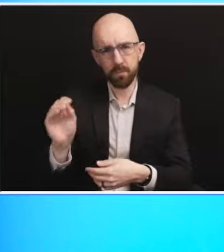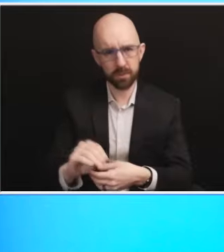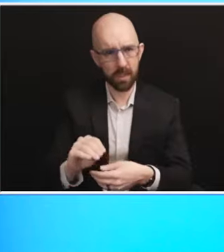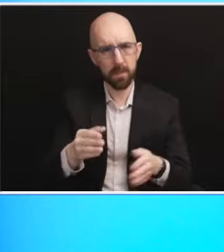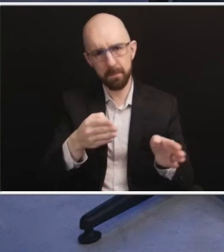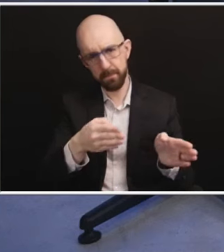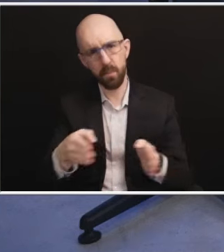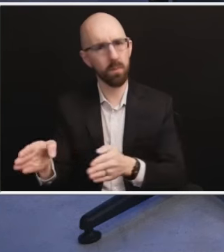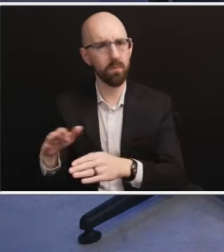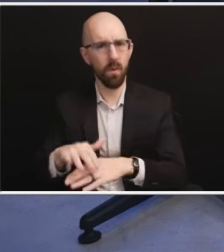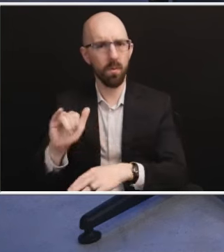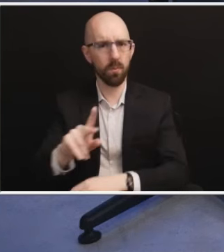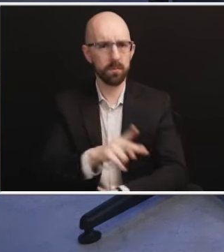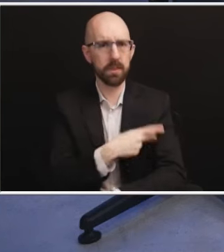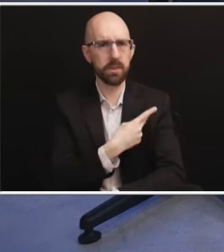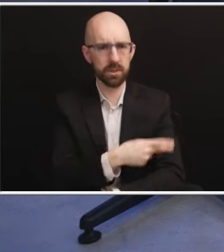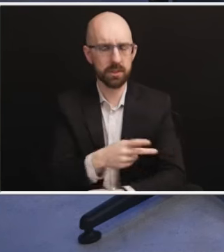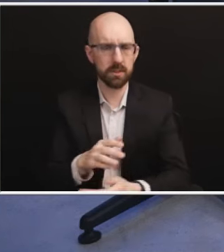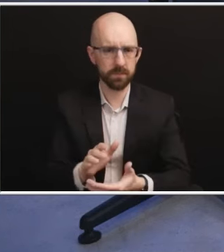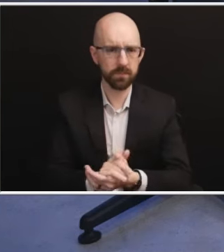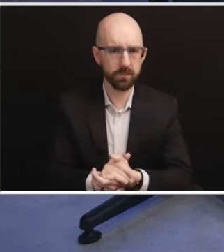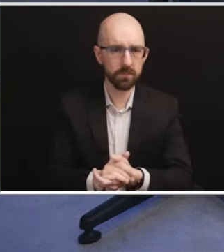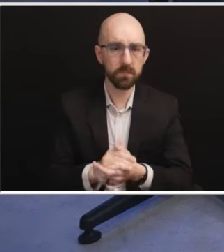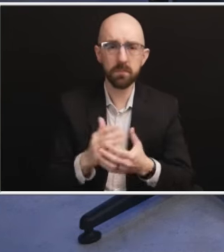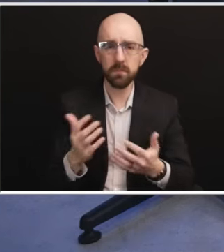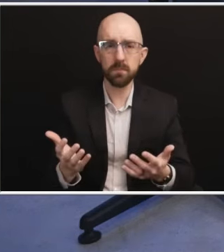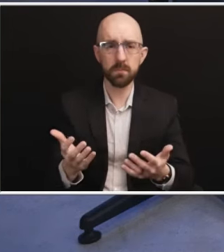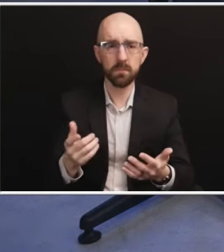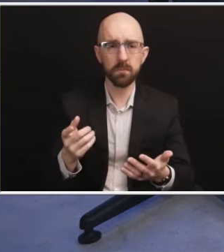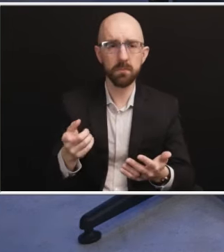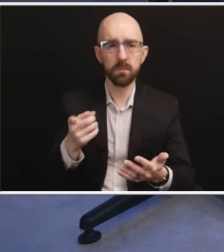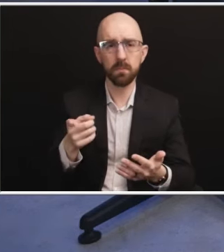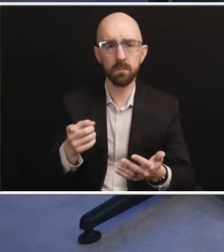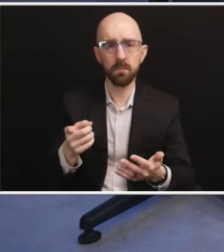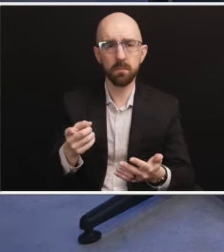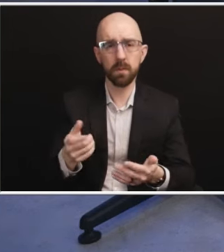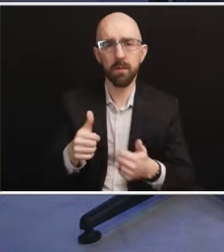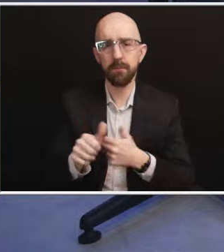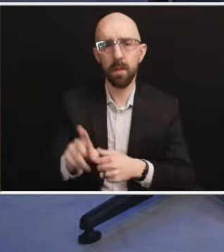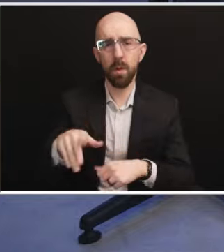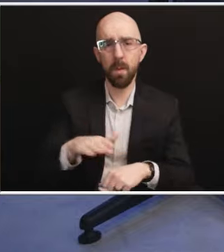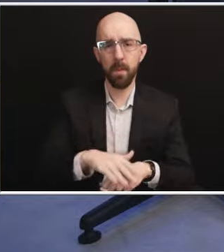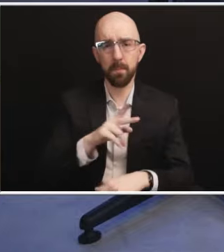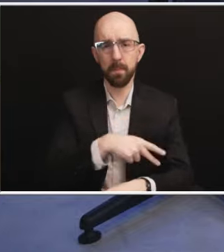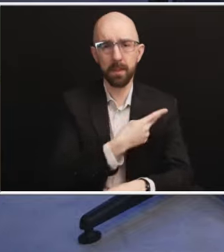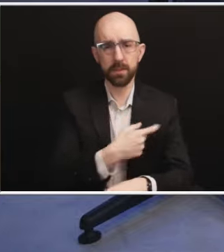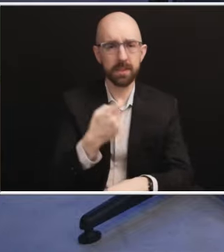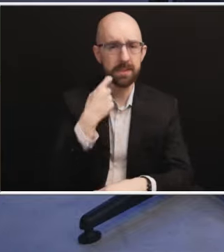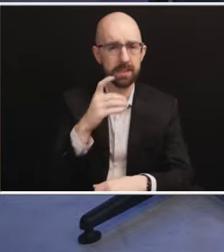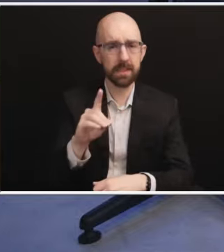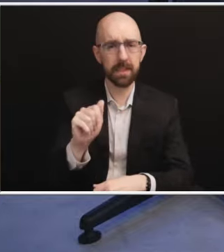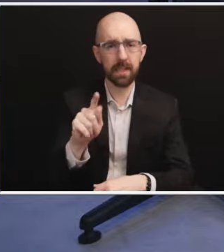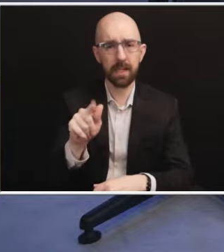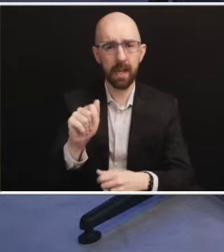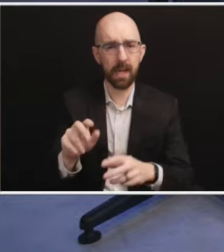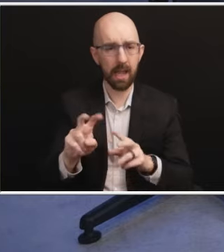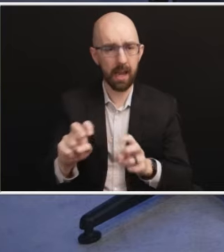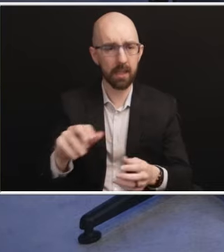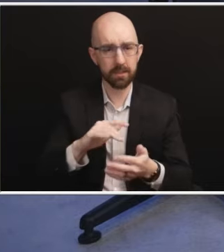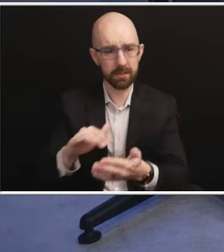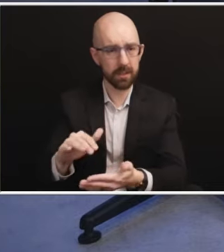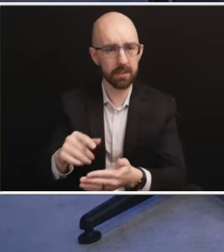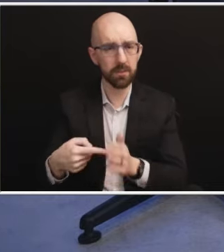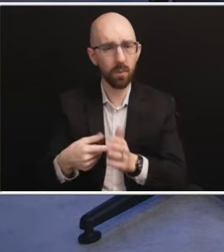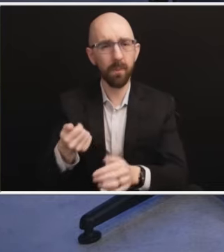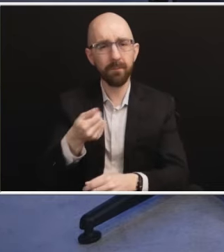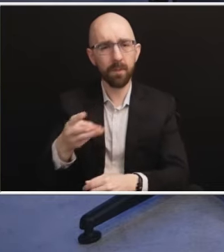patients. So lymphoma patients were the focus of a recent data analysis study that showed only a few CAR T